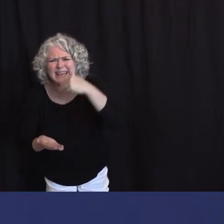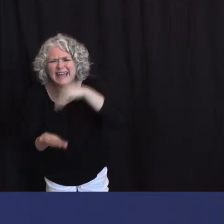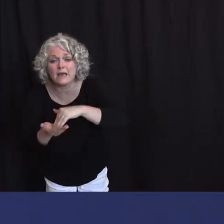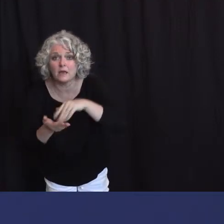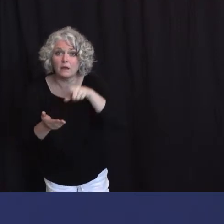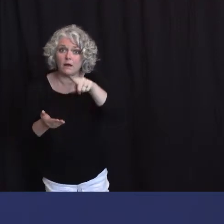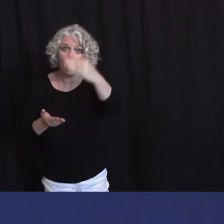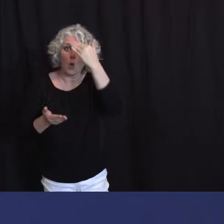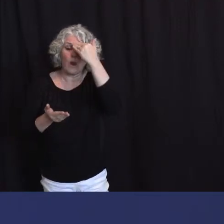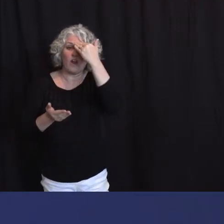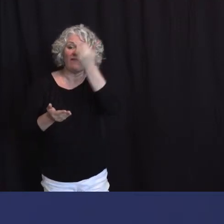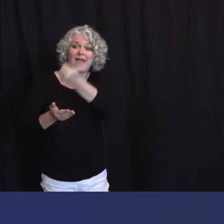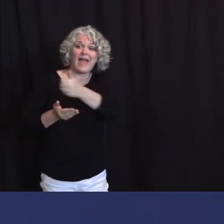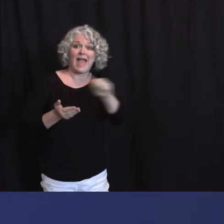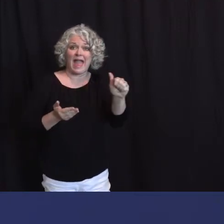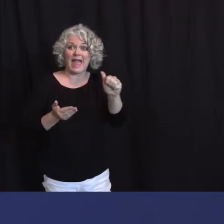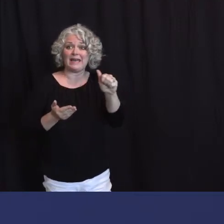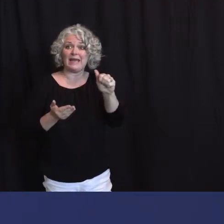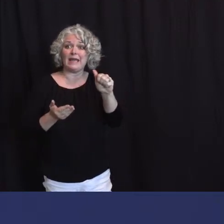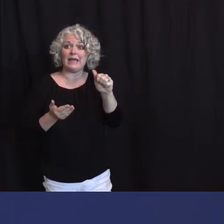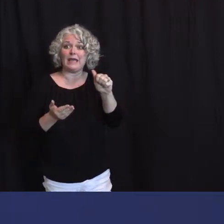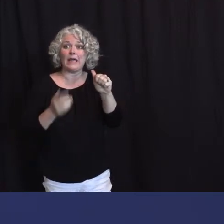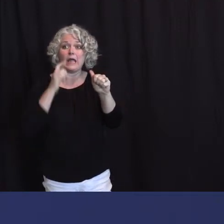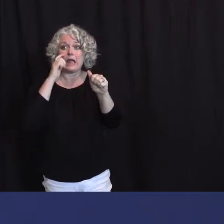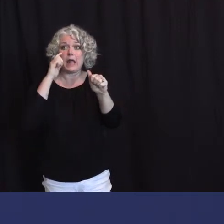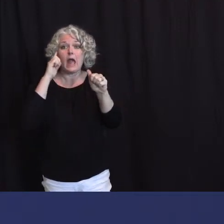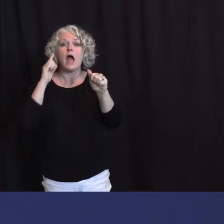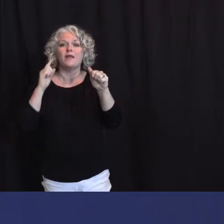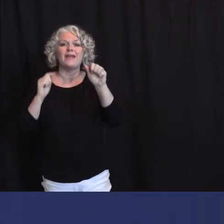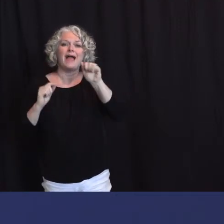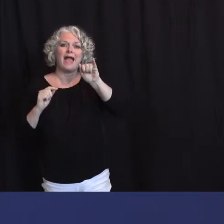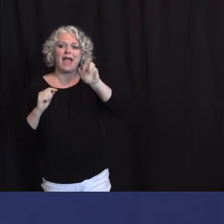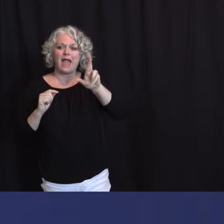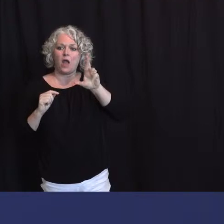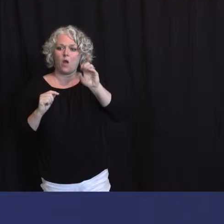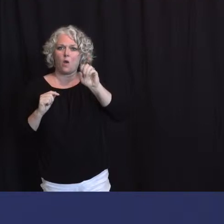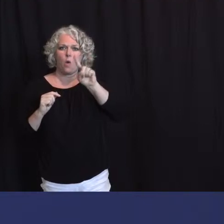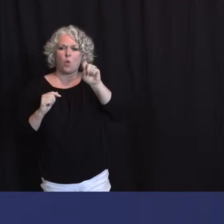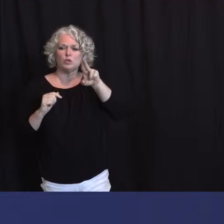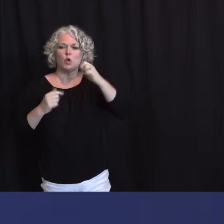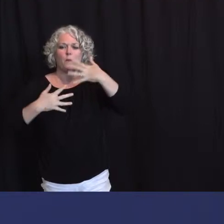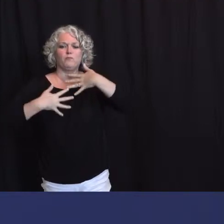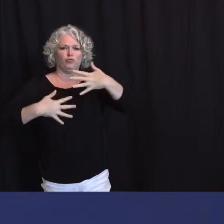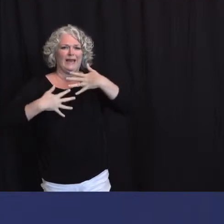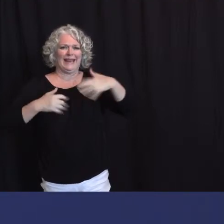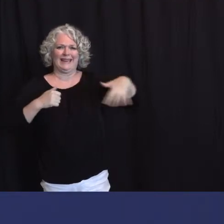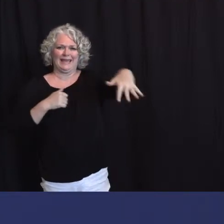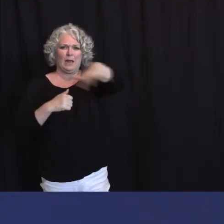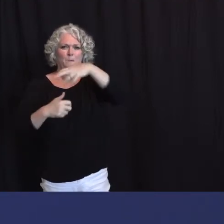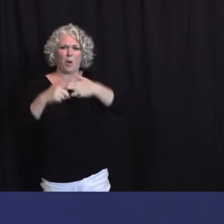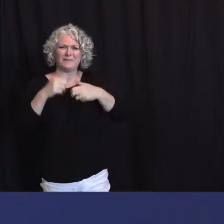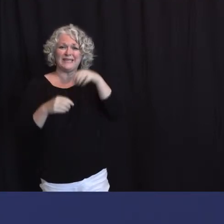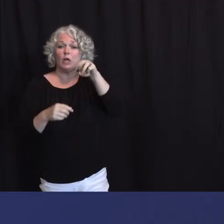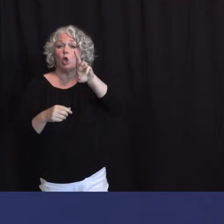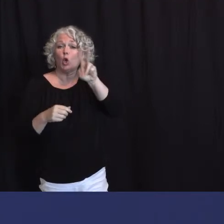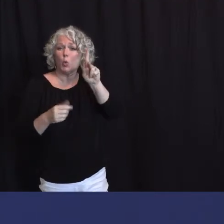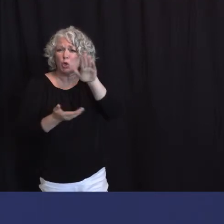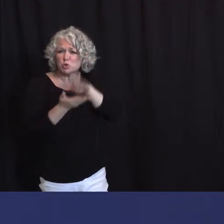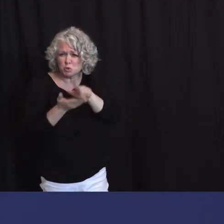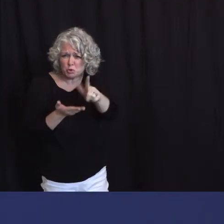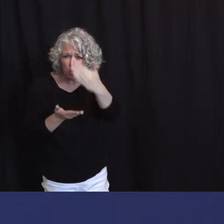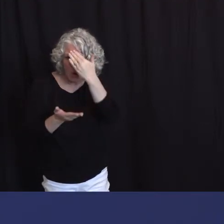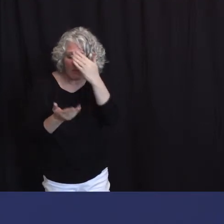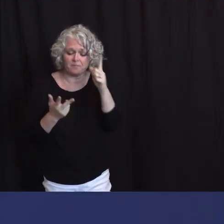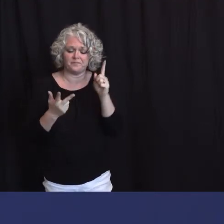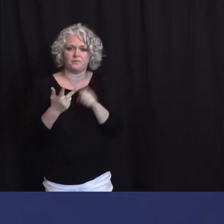you aware of any long-term effects of COVID classroom air ozone cleaners? Last week, you said you'd release the Health Department COVID call